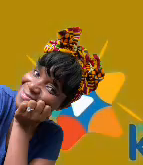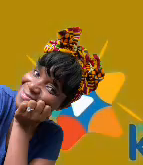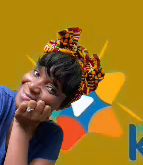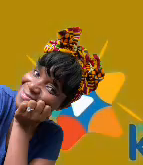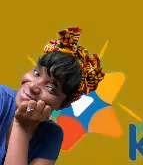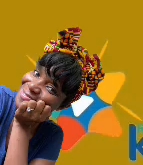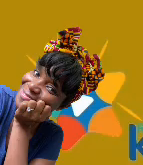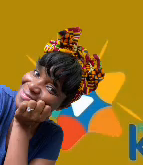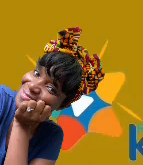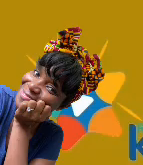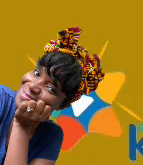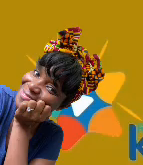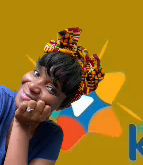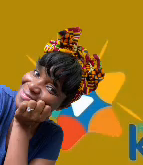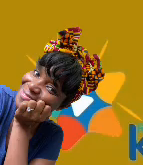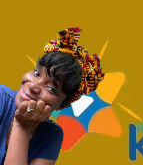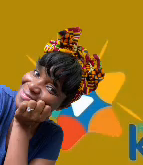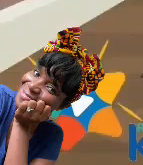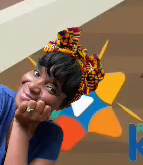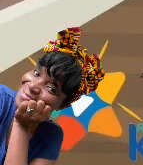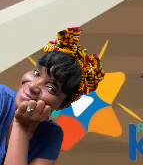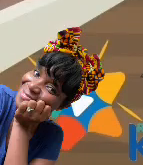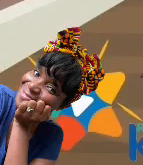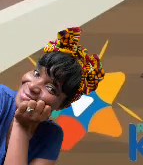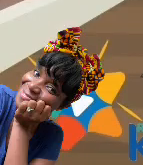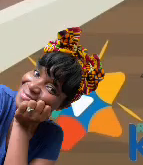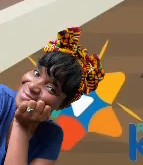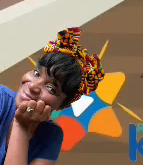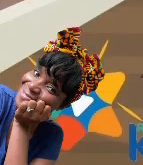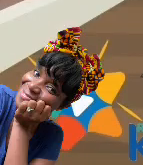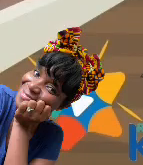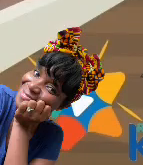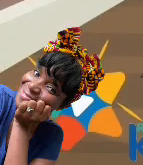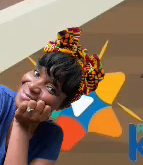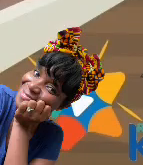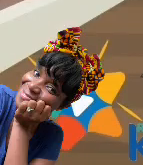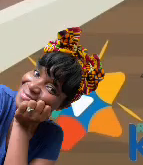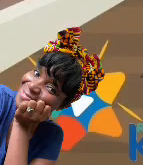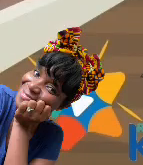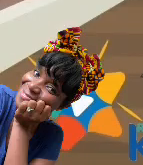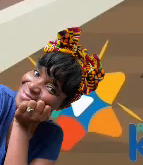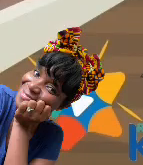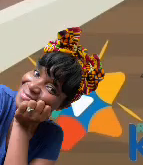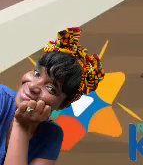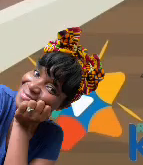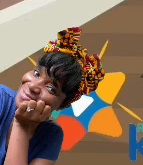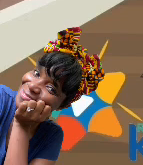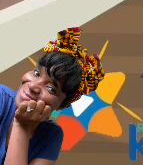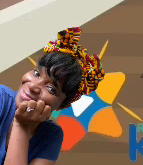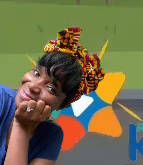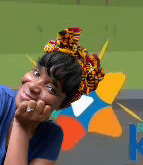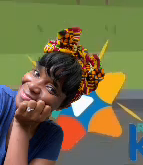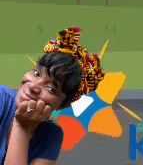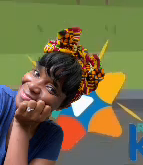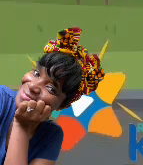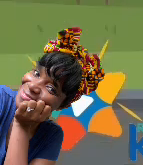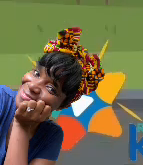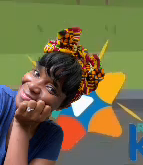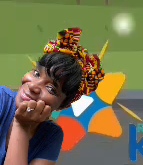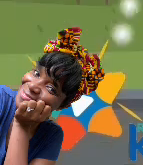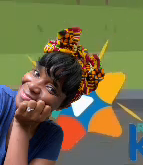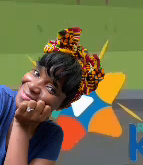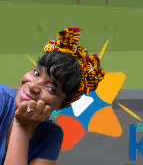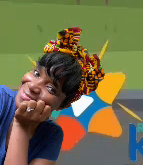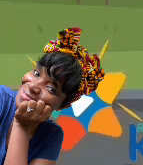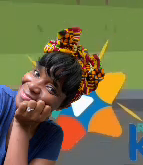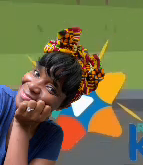your 13th Sabbath offering helped the school where Pratapa teaches, the Adventist International Mission School in Korat, Thailand, to move to a